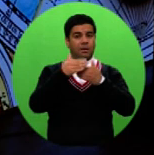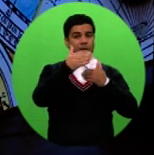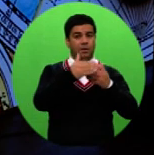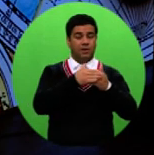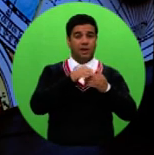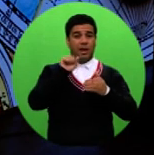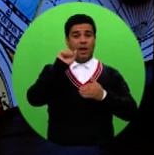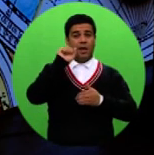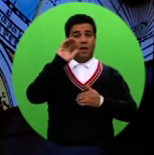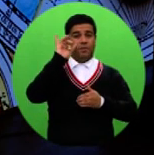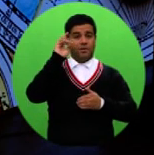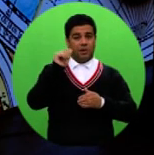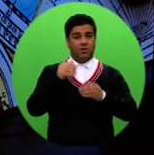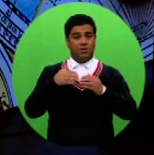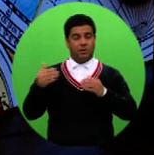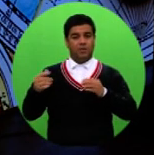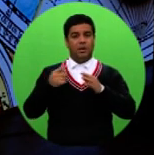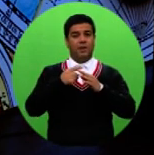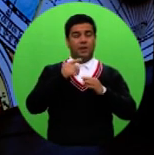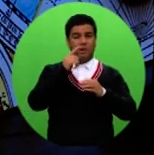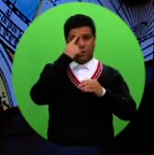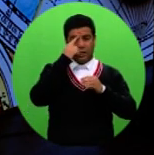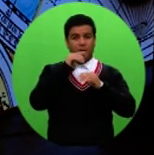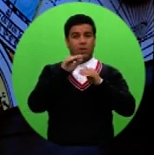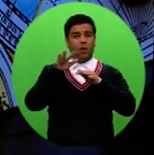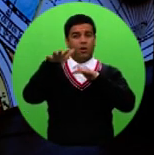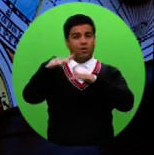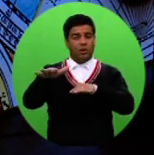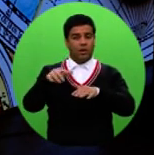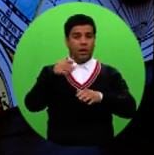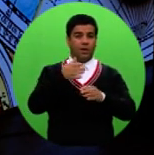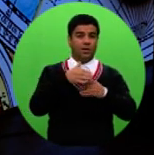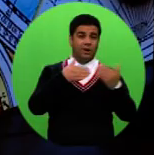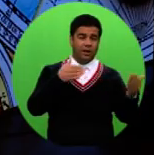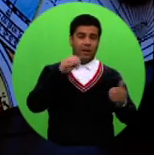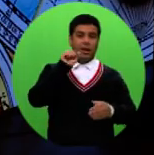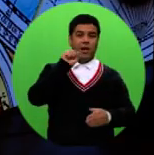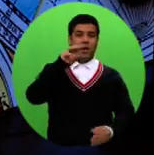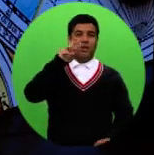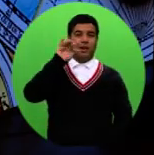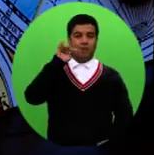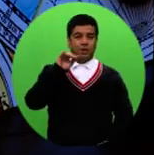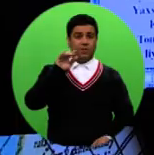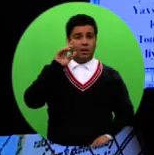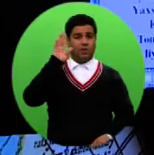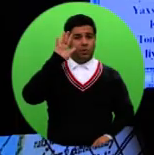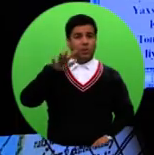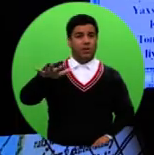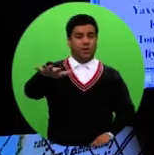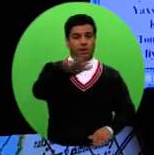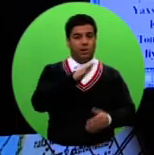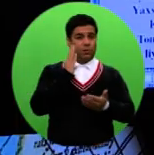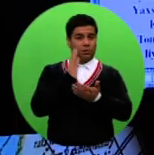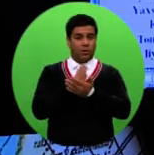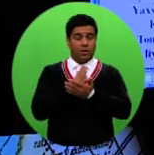sharqiy tomonidan Hind okeani, g'arbiy tomonidan esa Atlantika okeani suzib o'tadi. Afrika